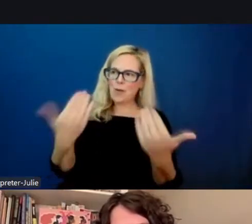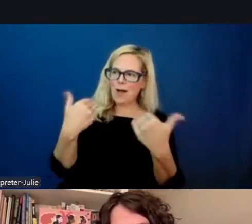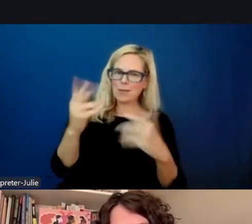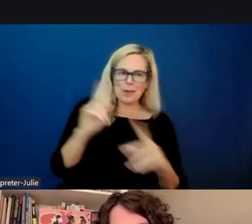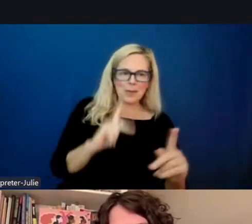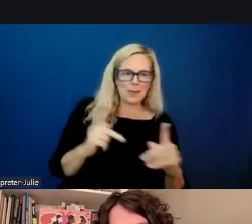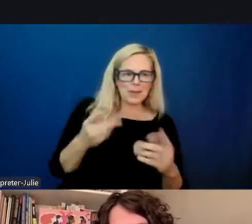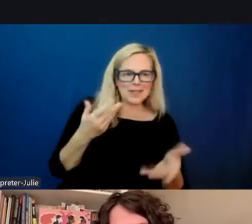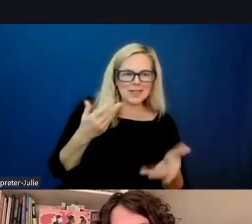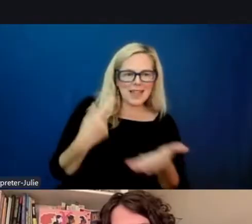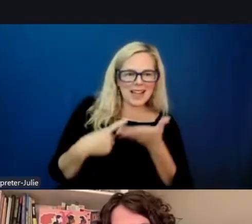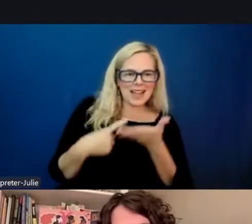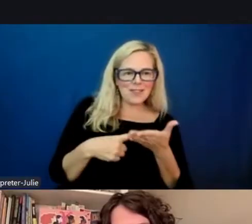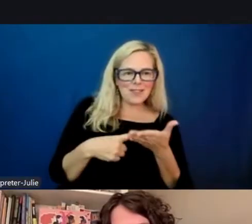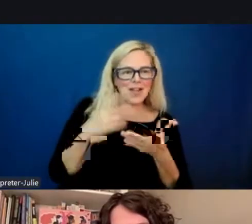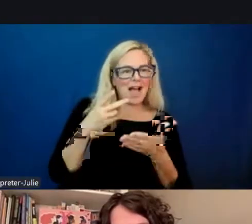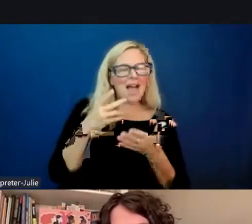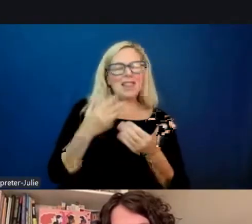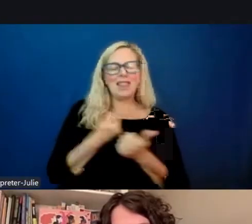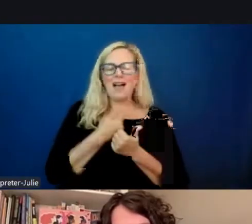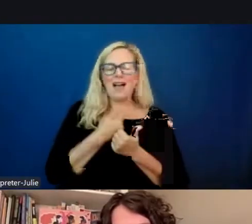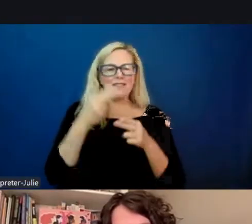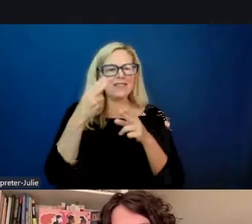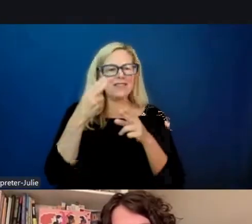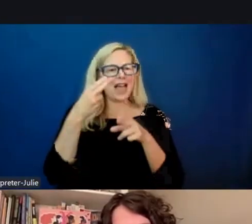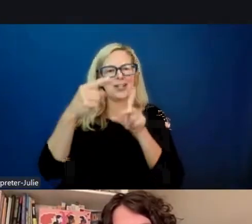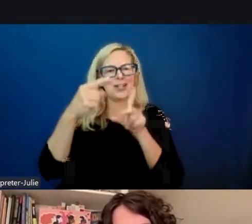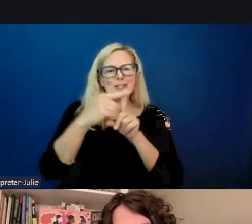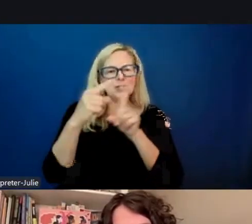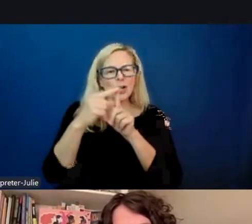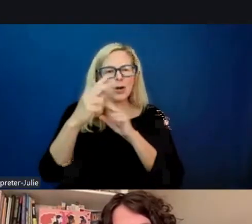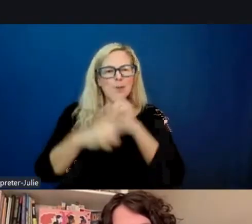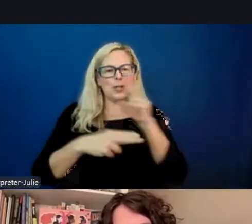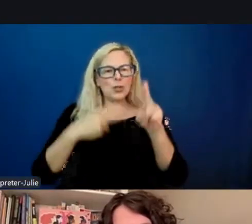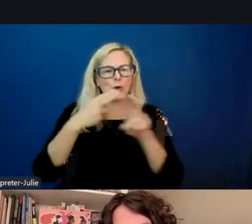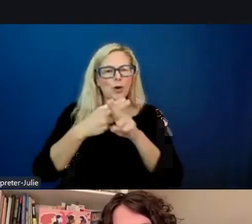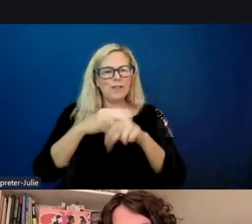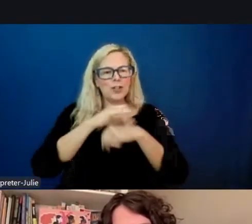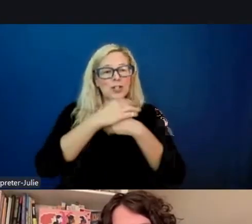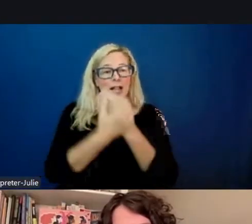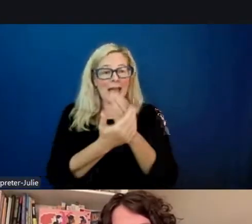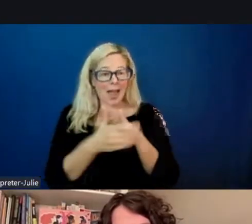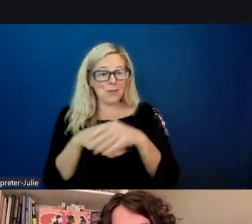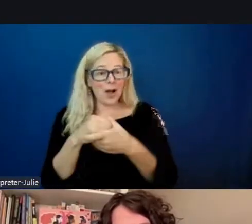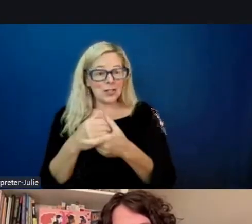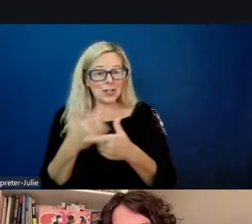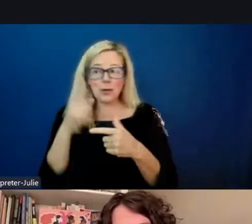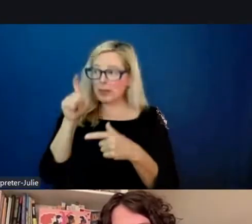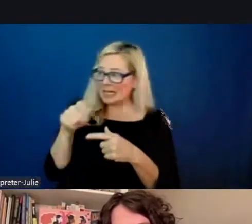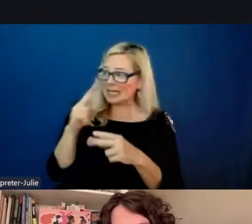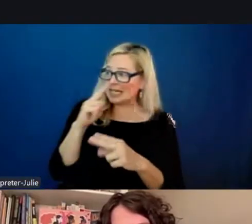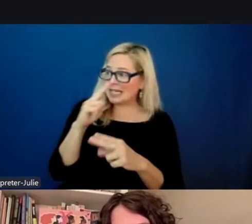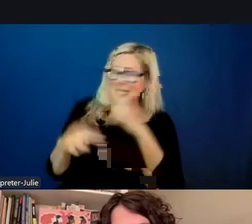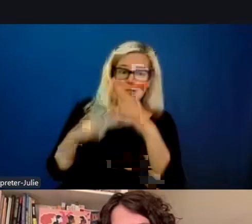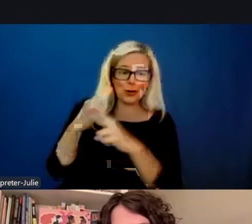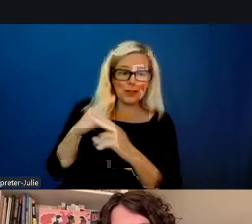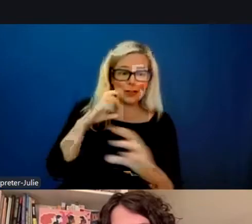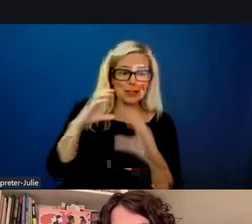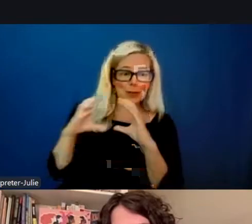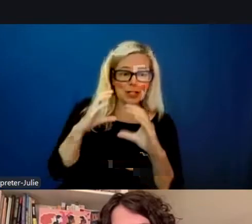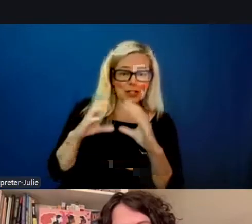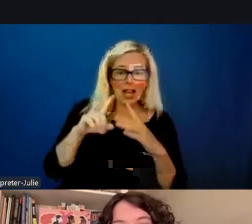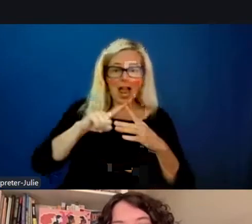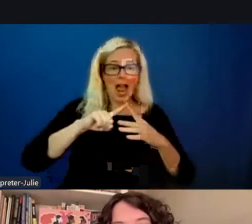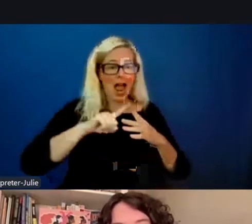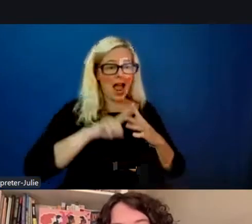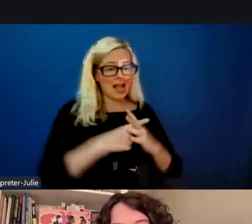like the term of universal. Like, I think if they say we have universal hand washing, we need universal communication. I start my rounds like